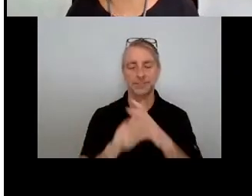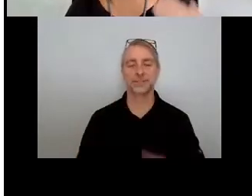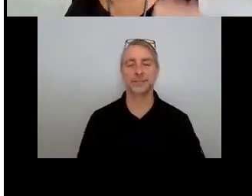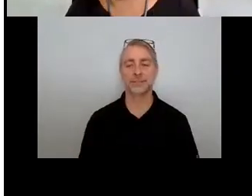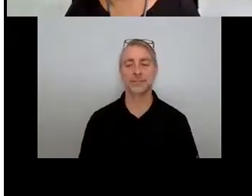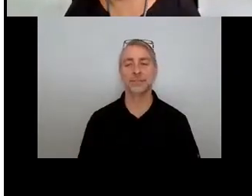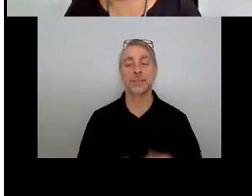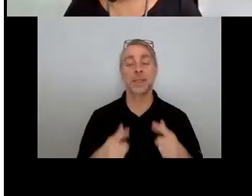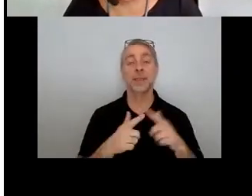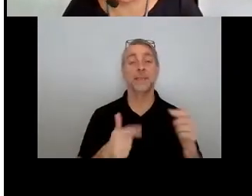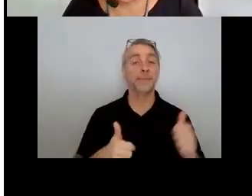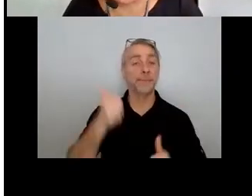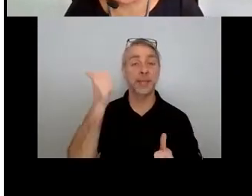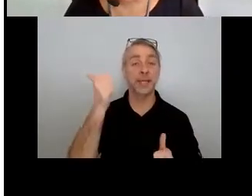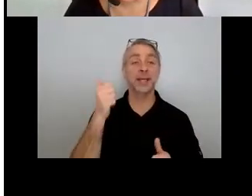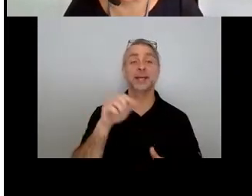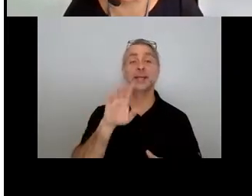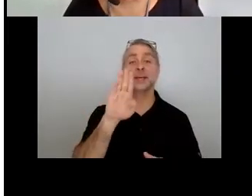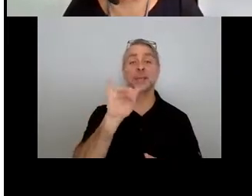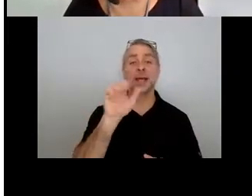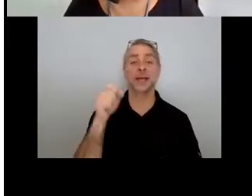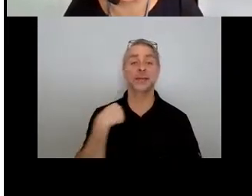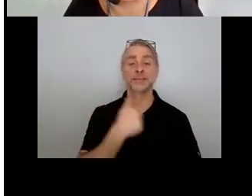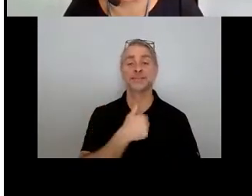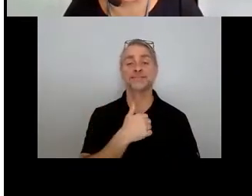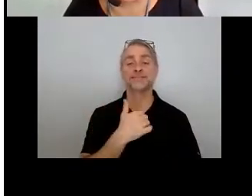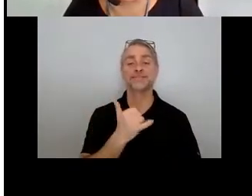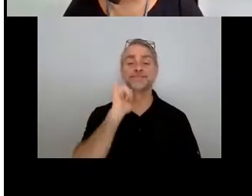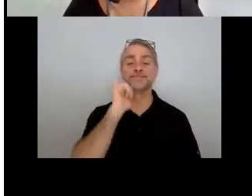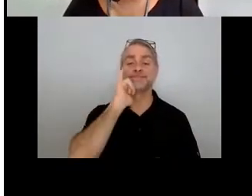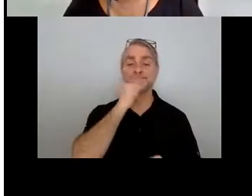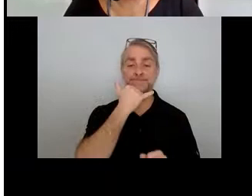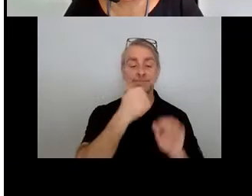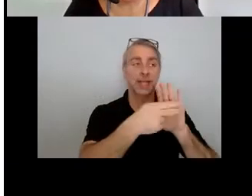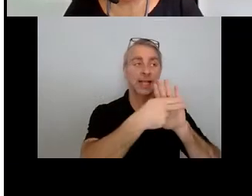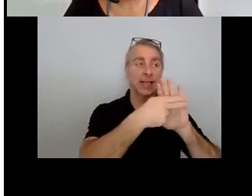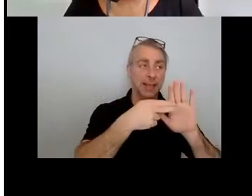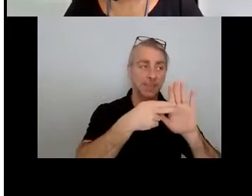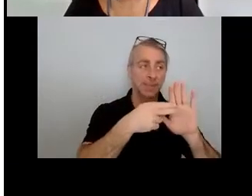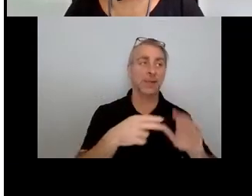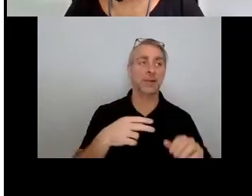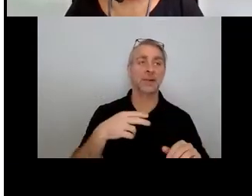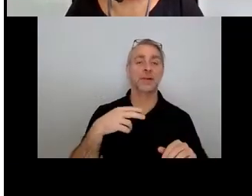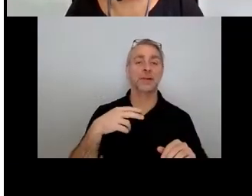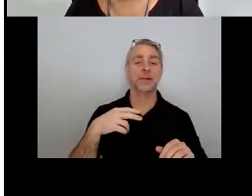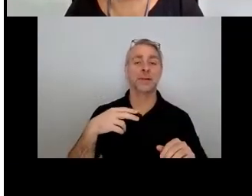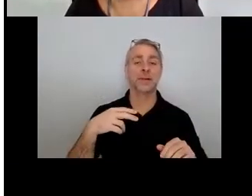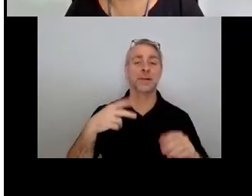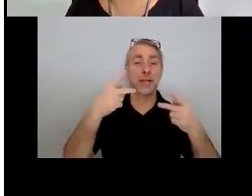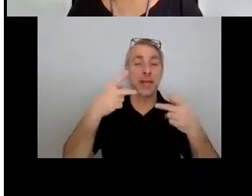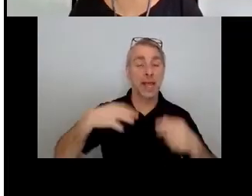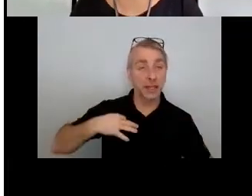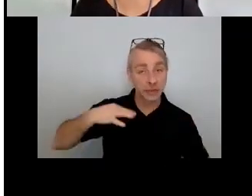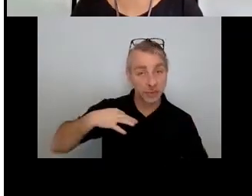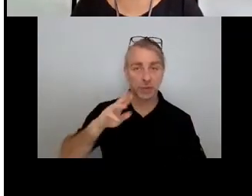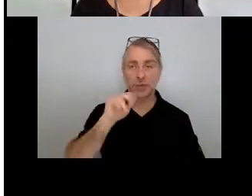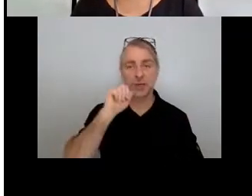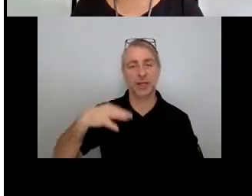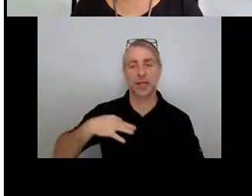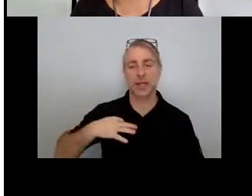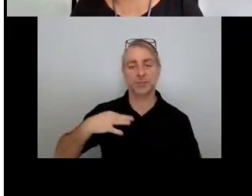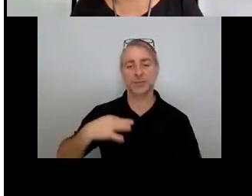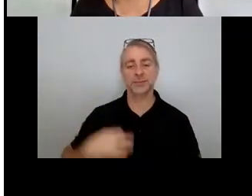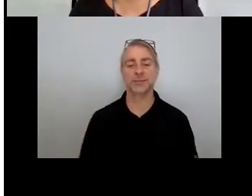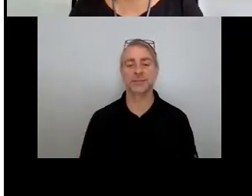we've incorrectly labeled a study as eligible or not eligible. So a couple of strategies to to avoid